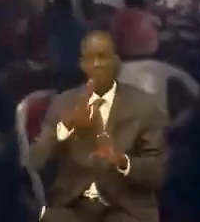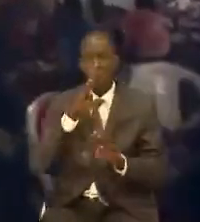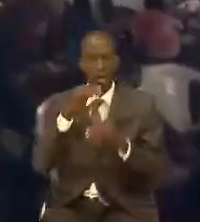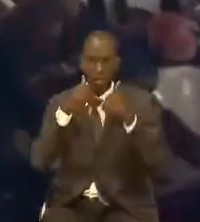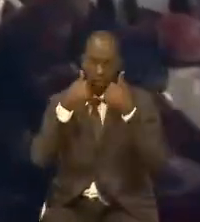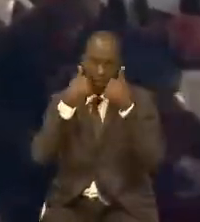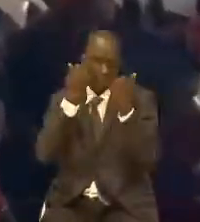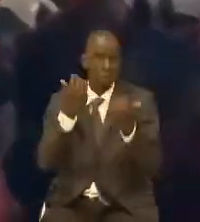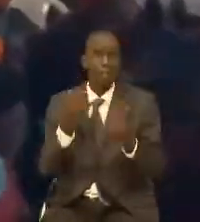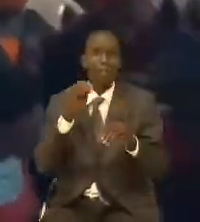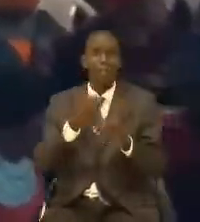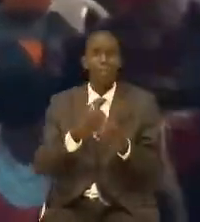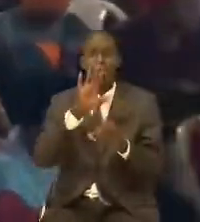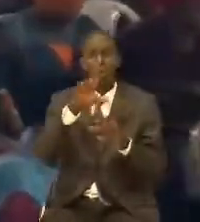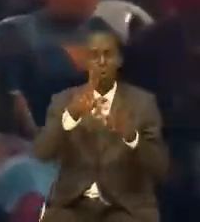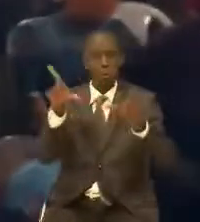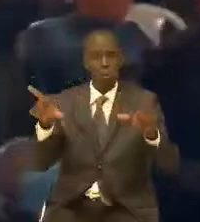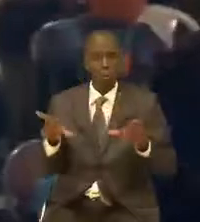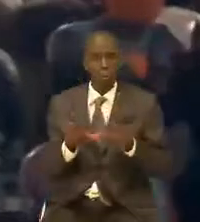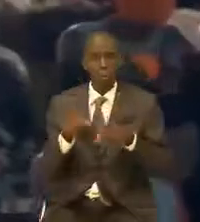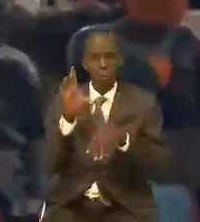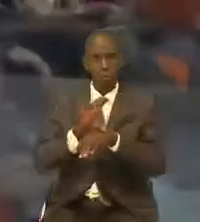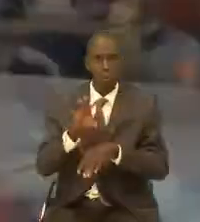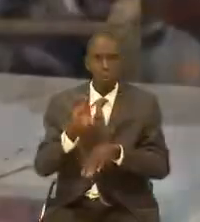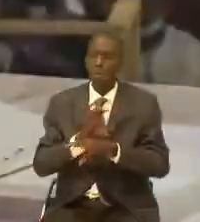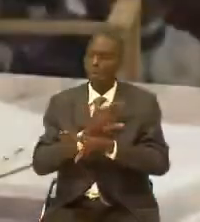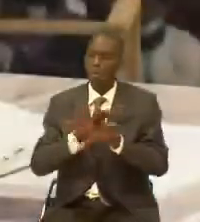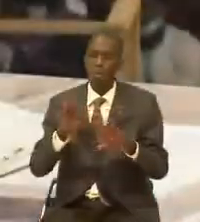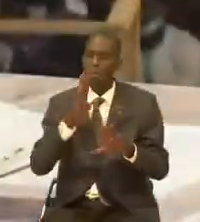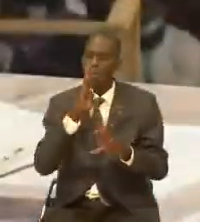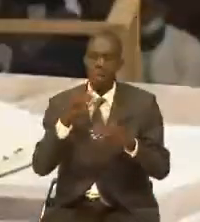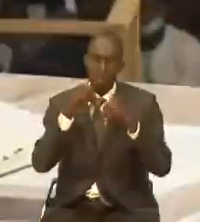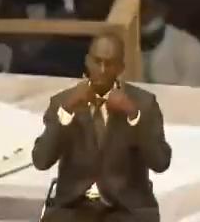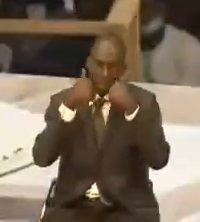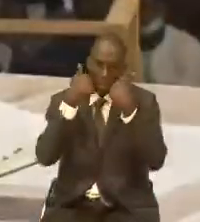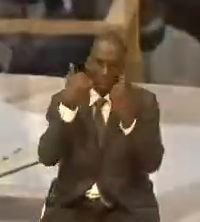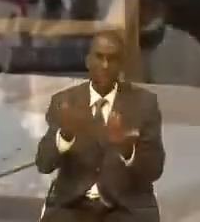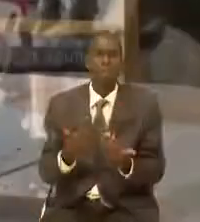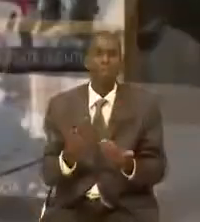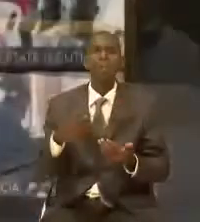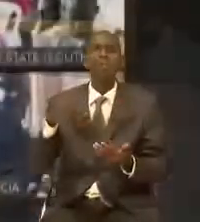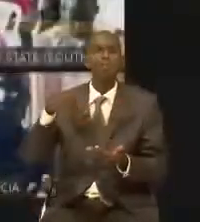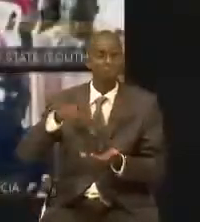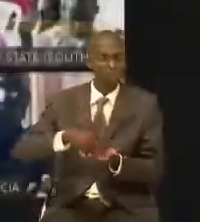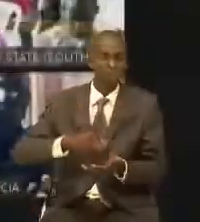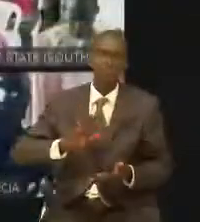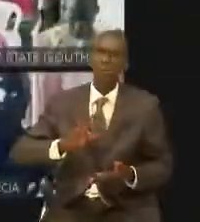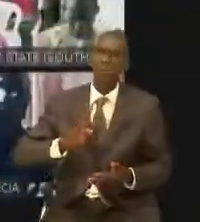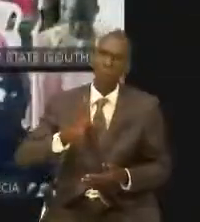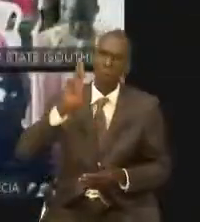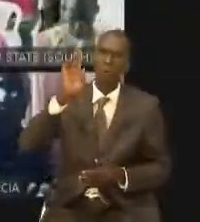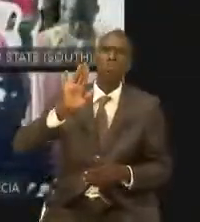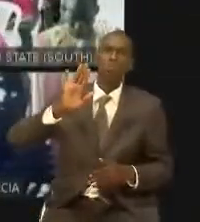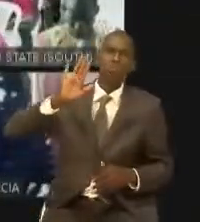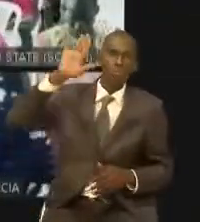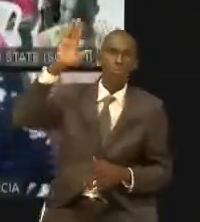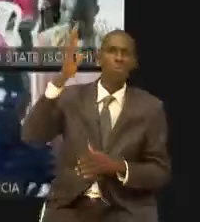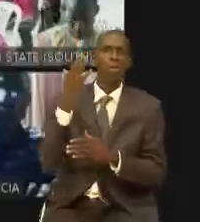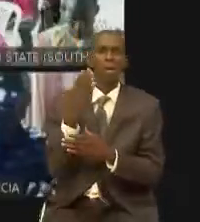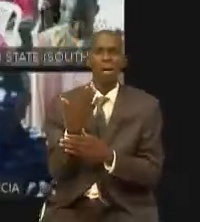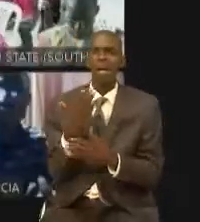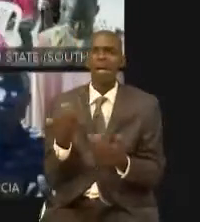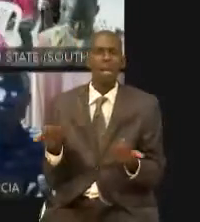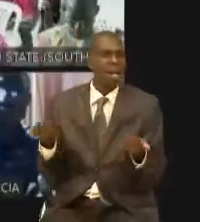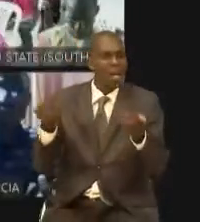where you're watching on the field there what you're watching in the hotel room there where you're watching anywhere you are now you are